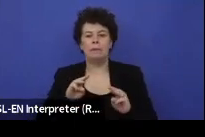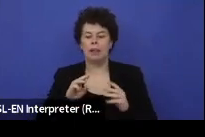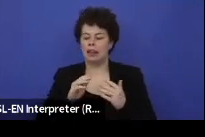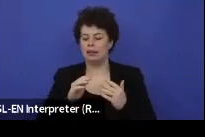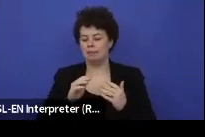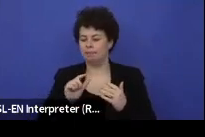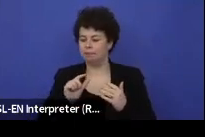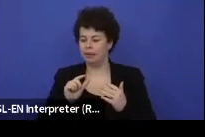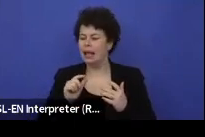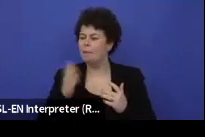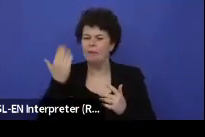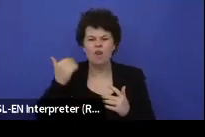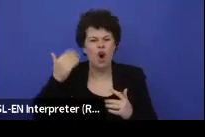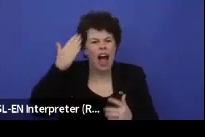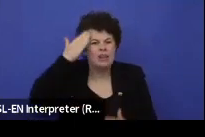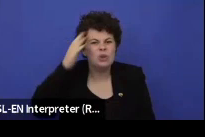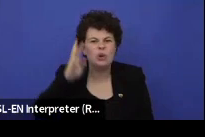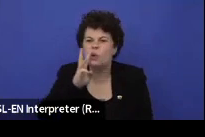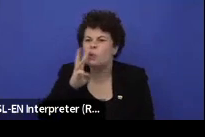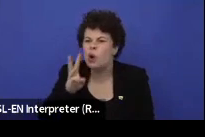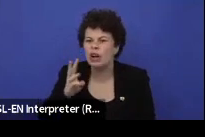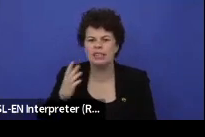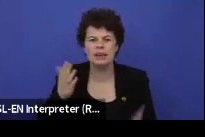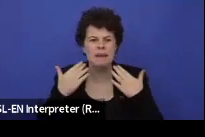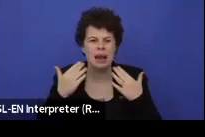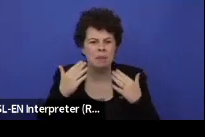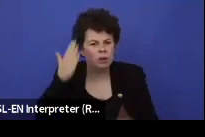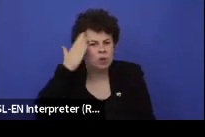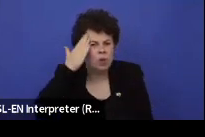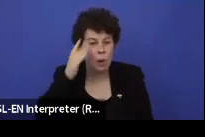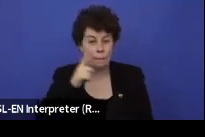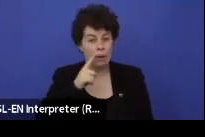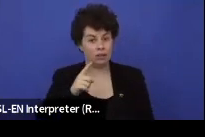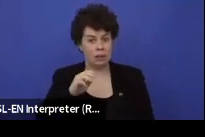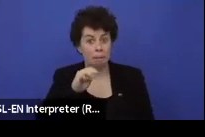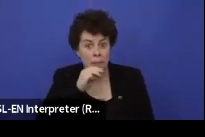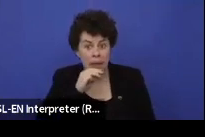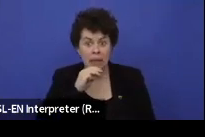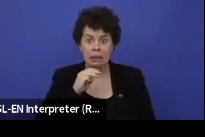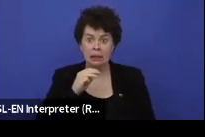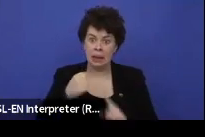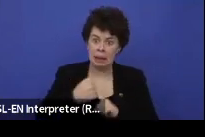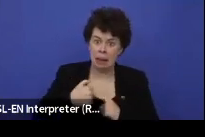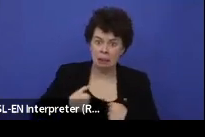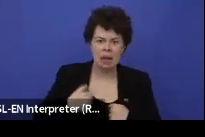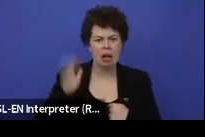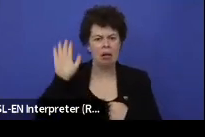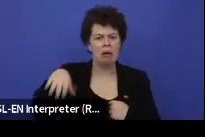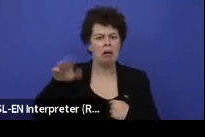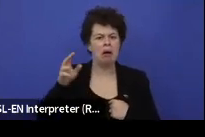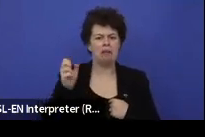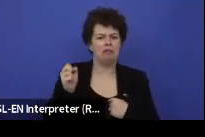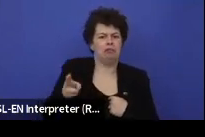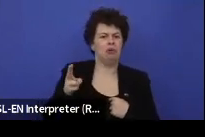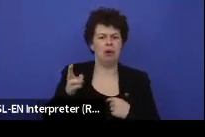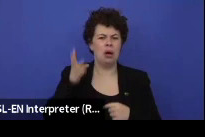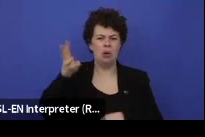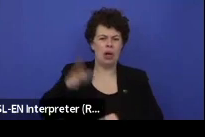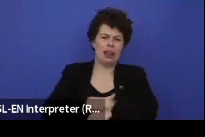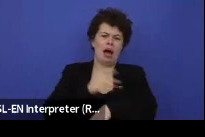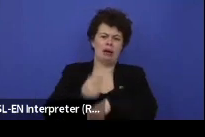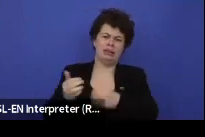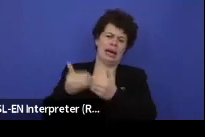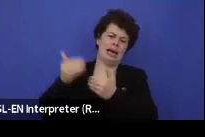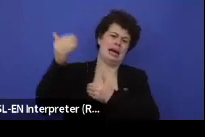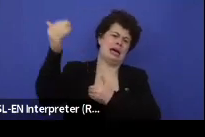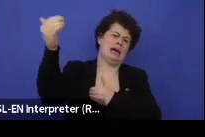I knew about it, but I never thought about it. Why would I? It wasn't going to happen to me for such a long time. It just seemed like such a long